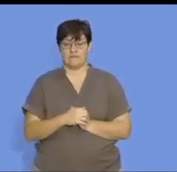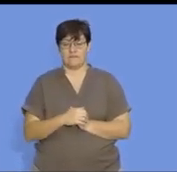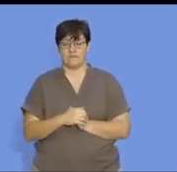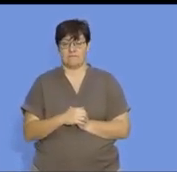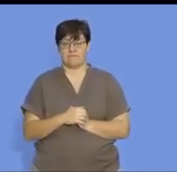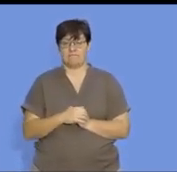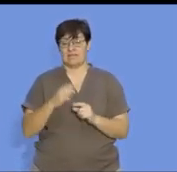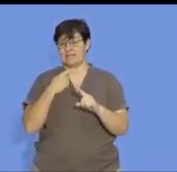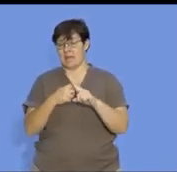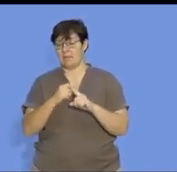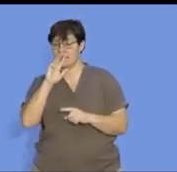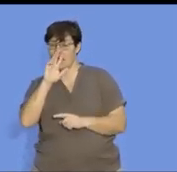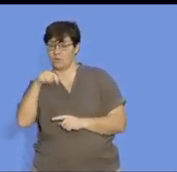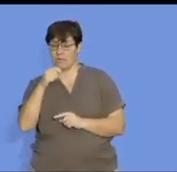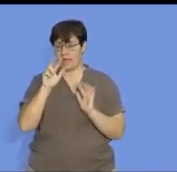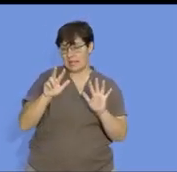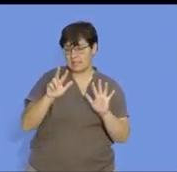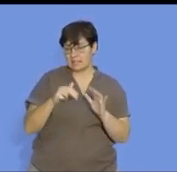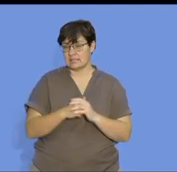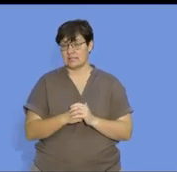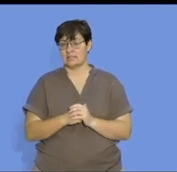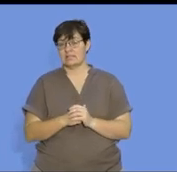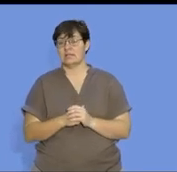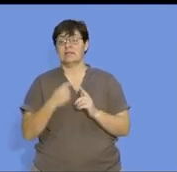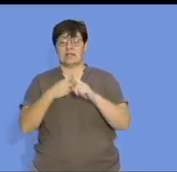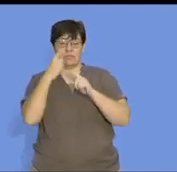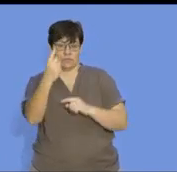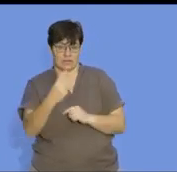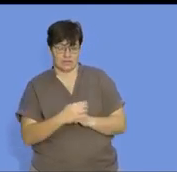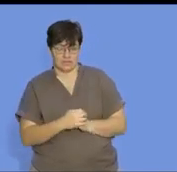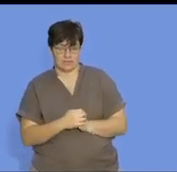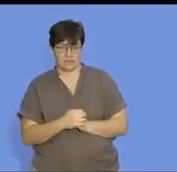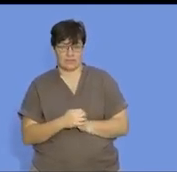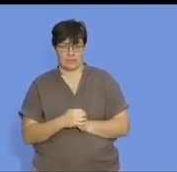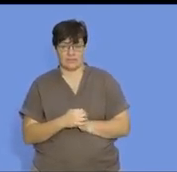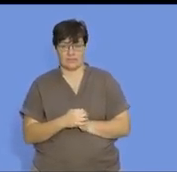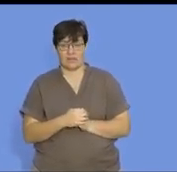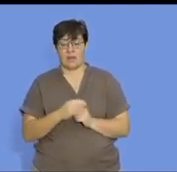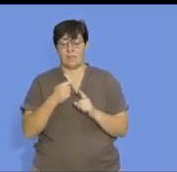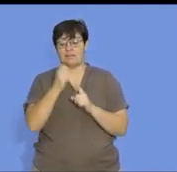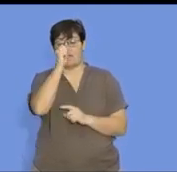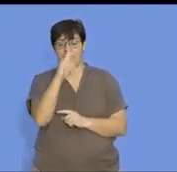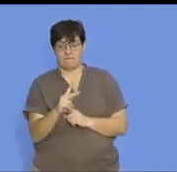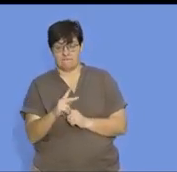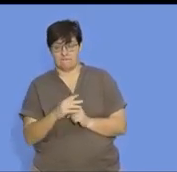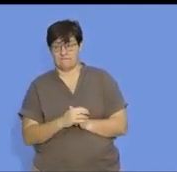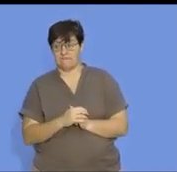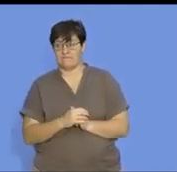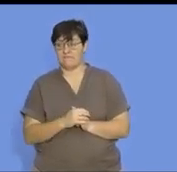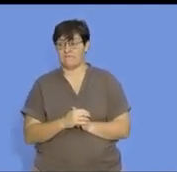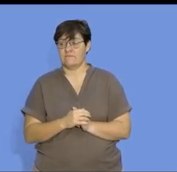times 9,8 times 1 plus a half